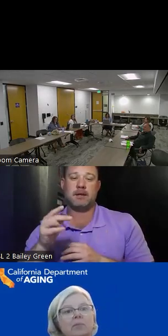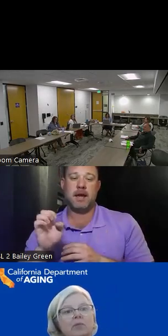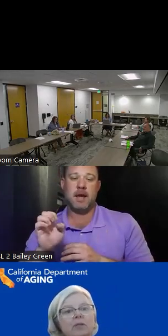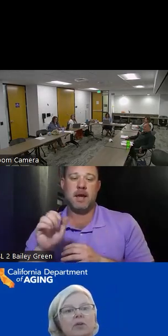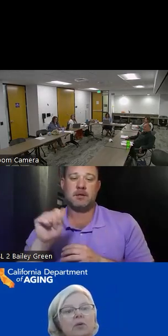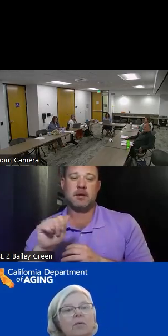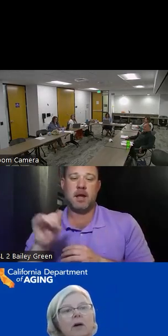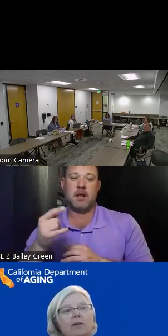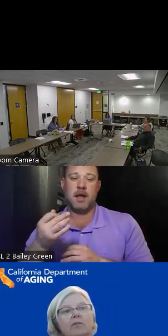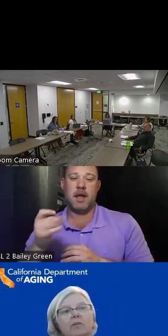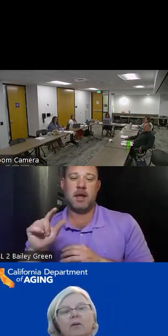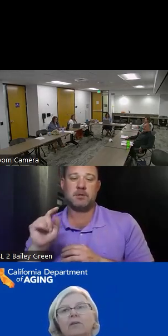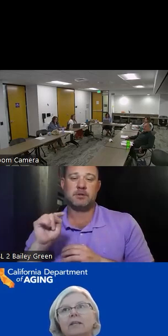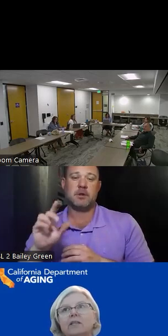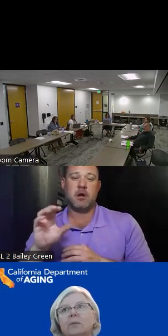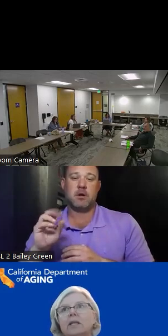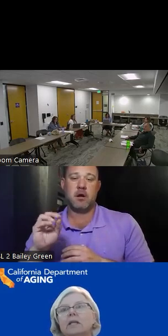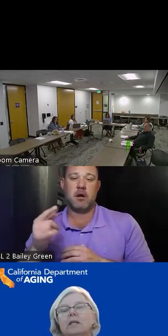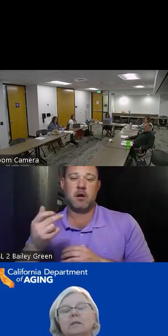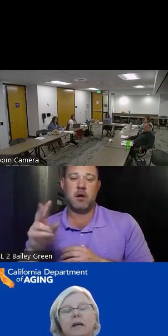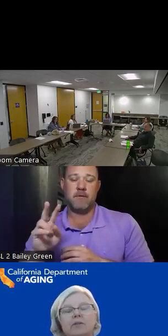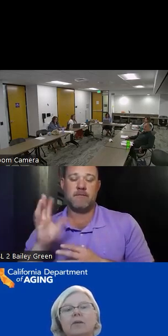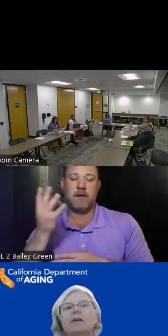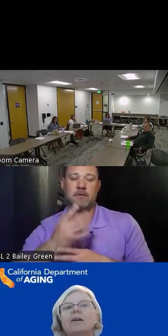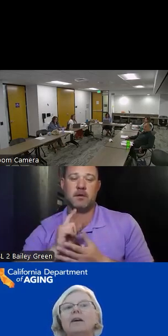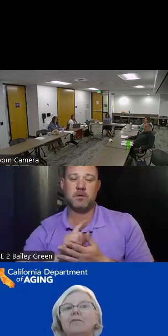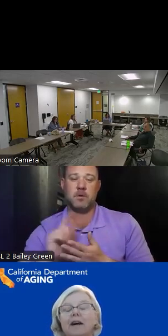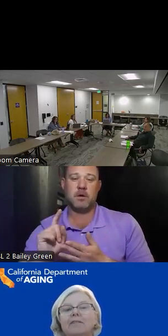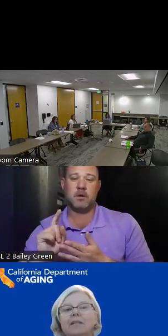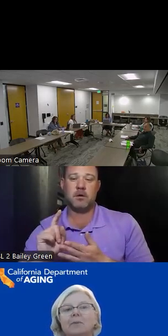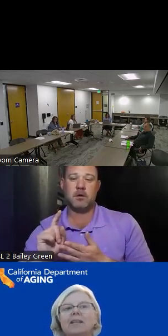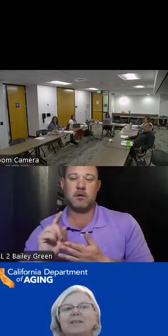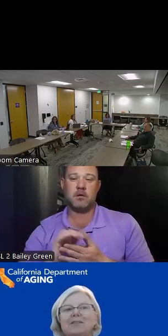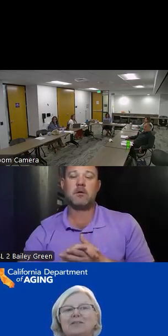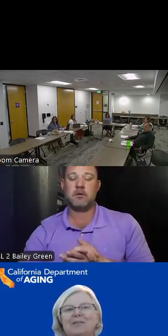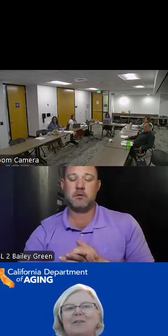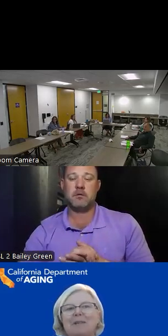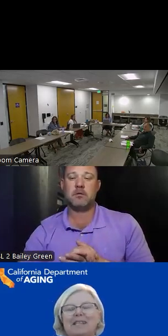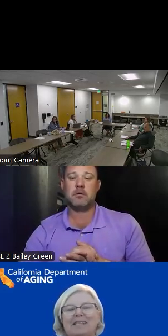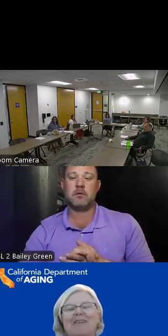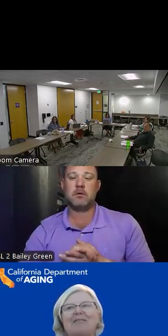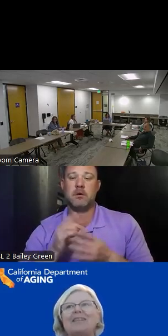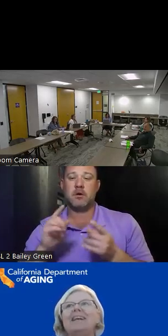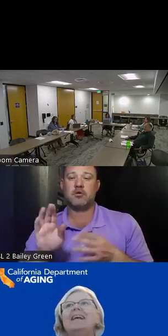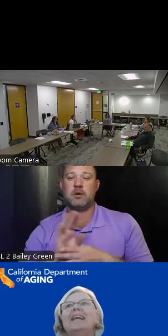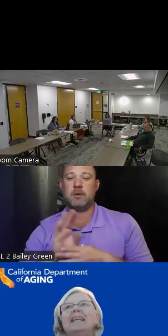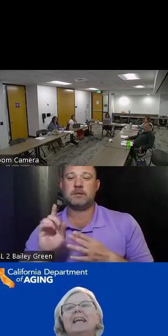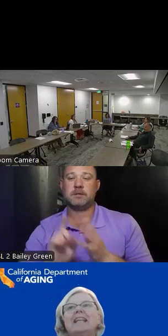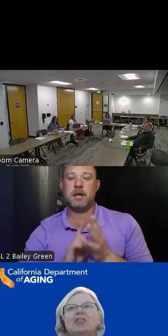box, which we do monitor all days of the week. I'm sorry, 5 days a week during business